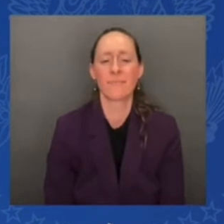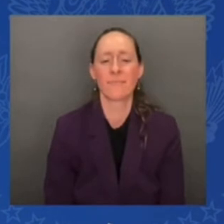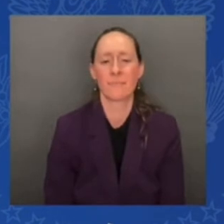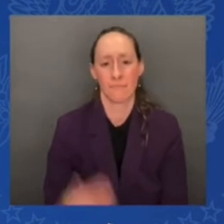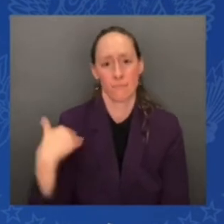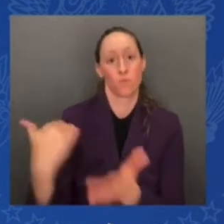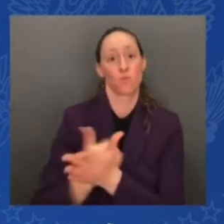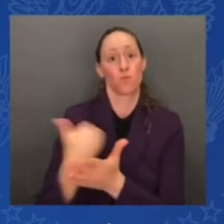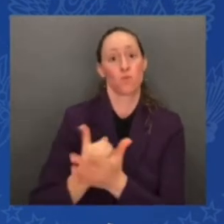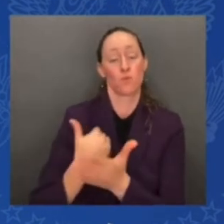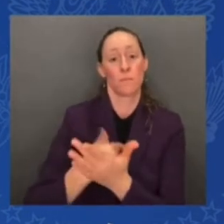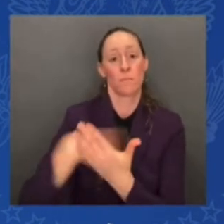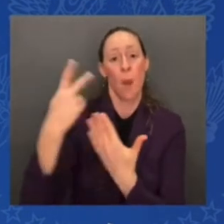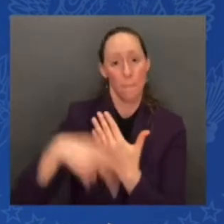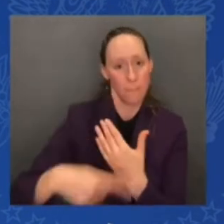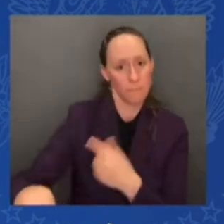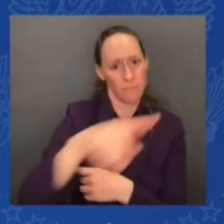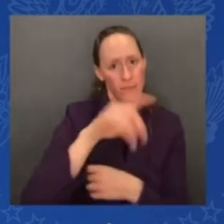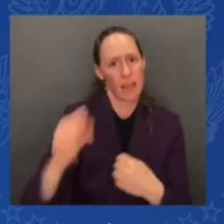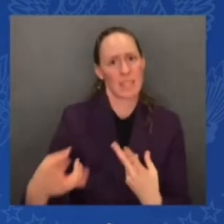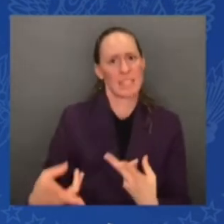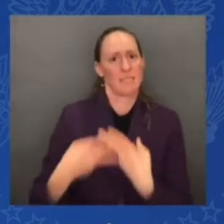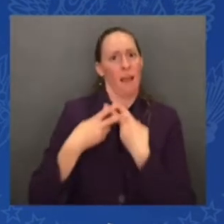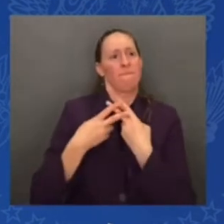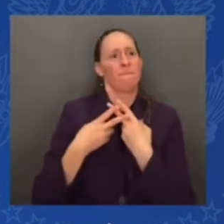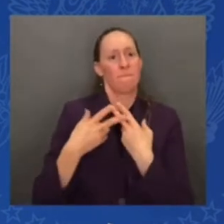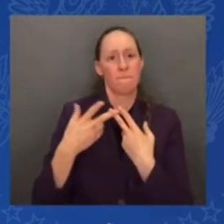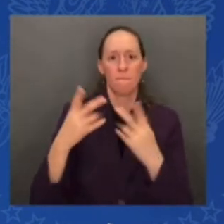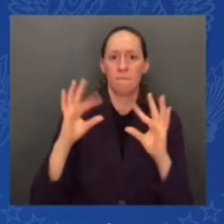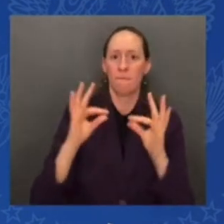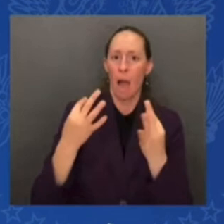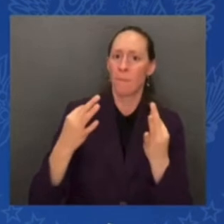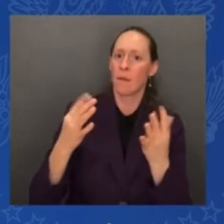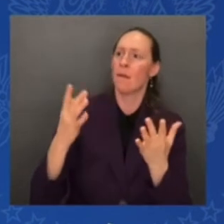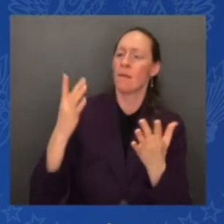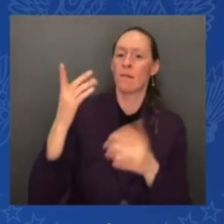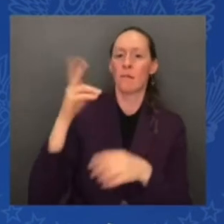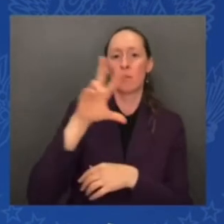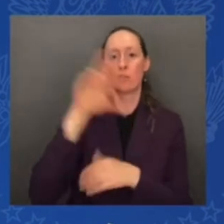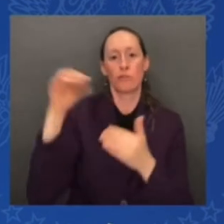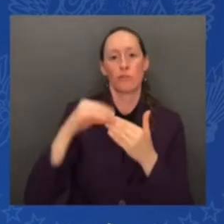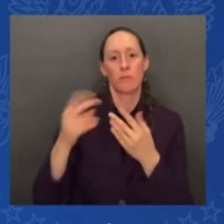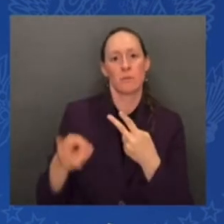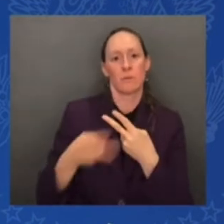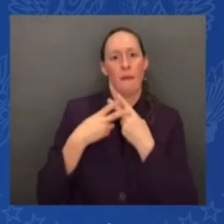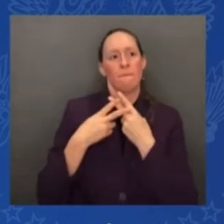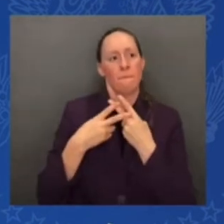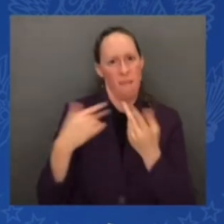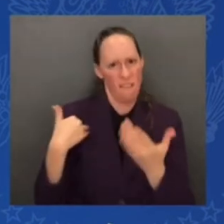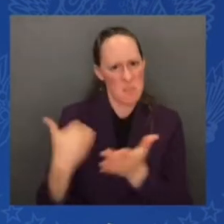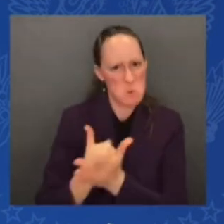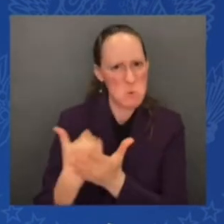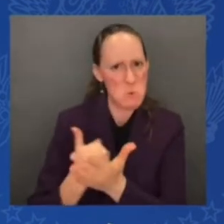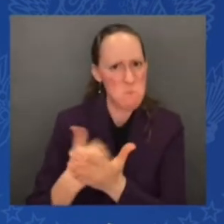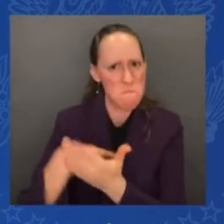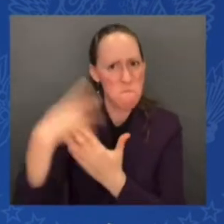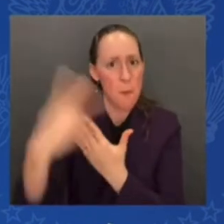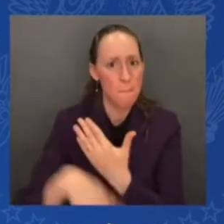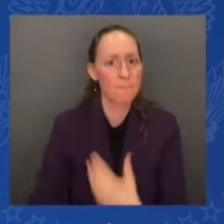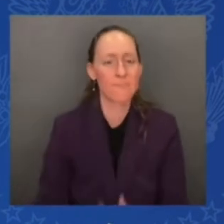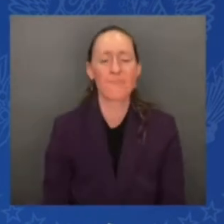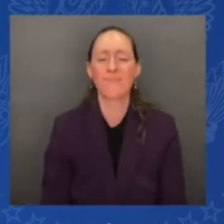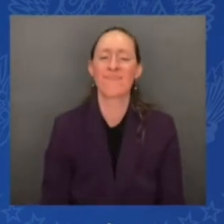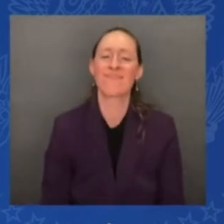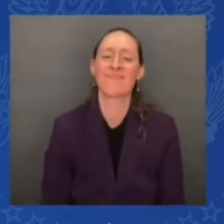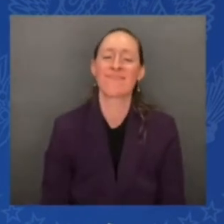across the country. If I could pause for another second, there's a distinguished senator from the state of Alabama who used